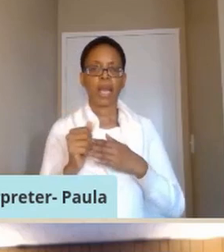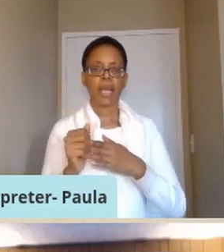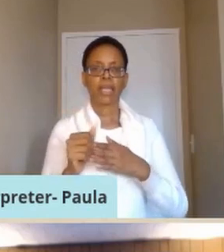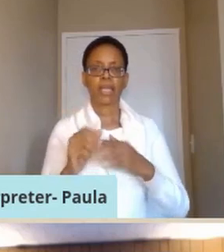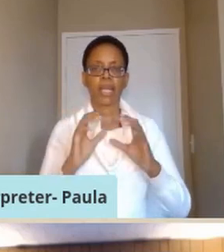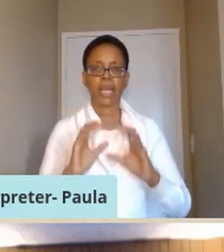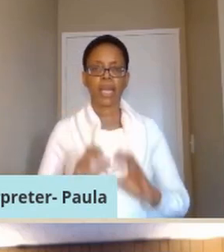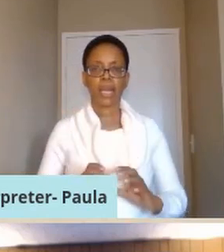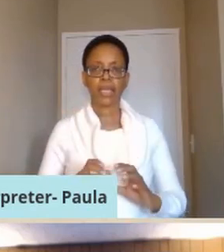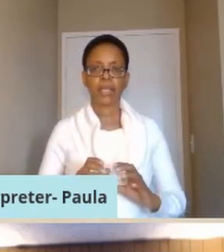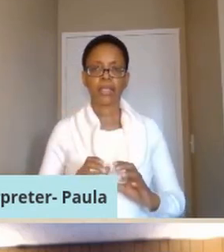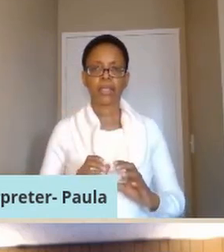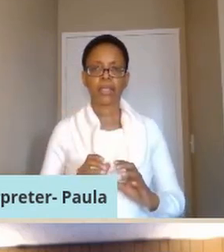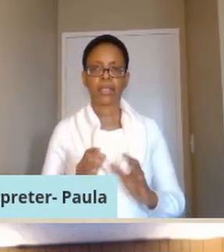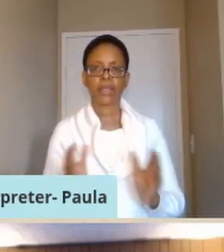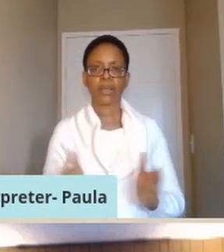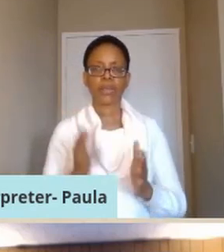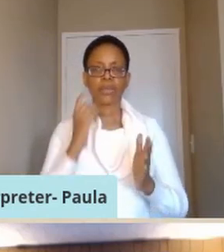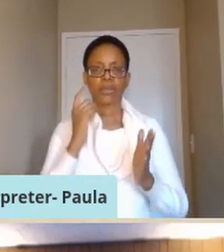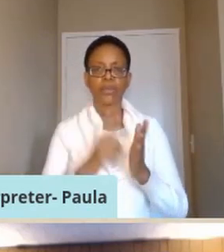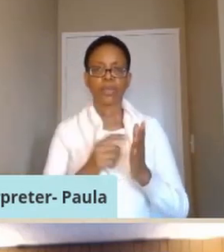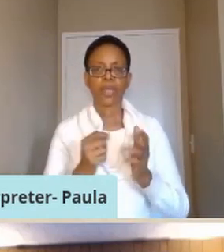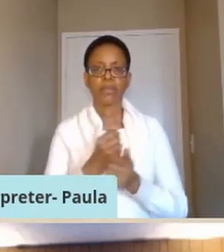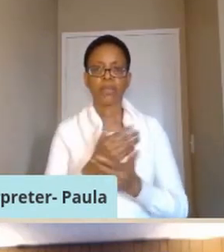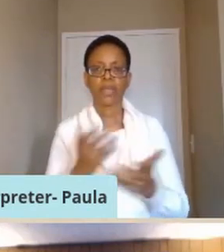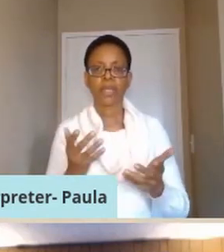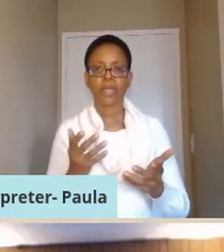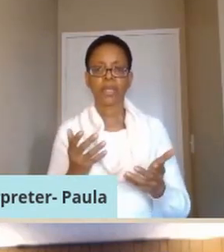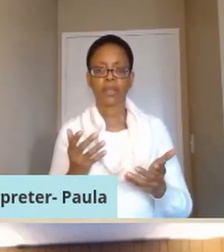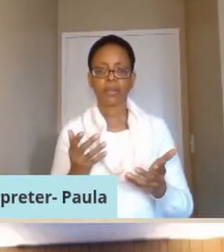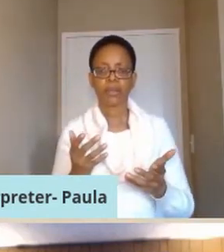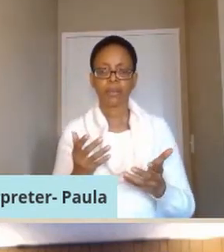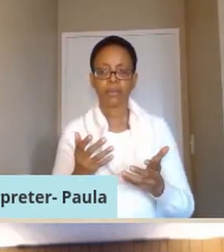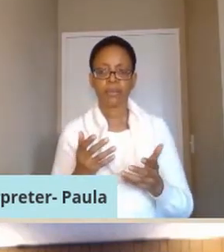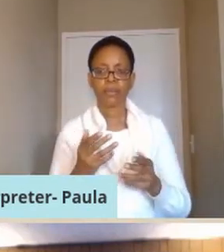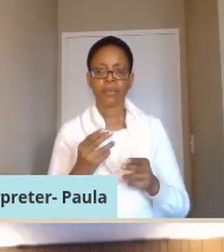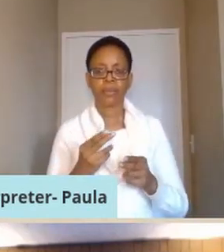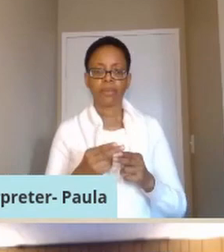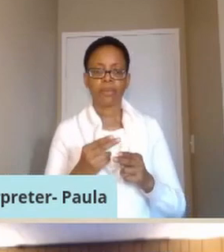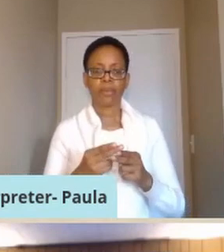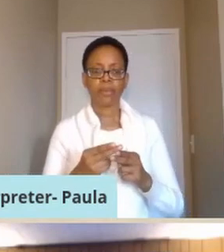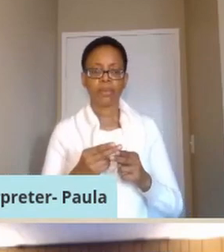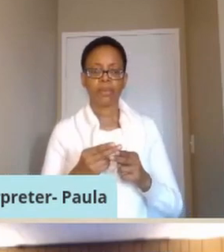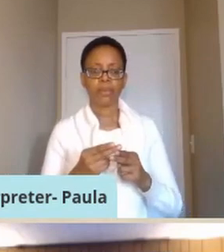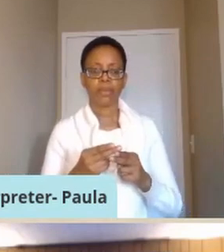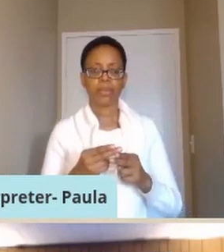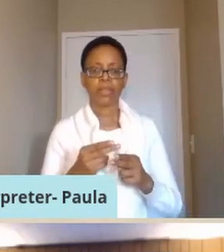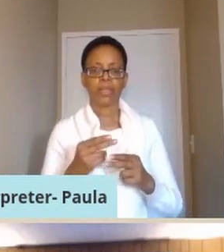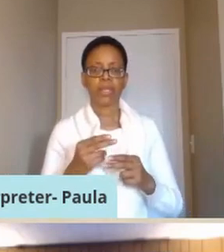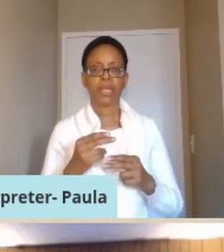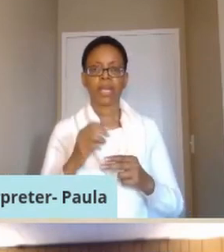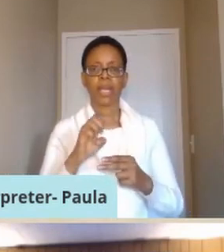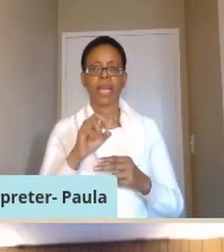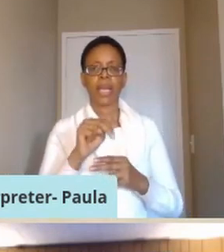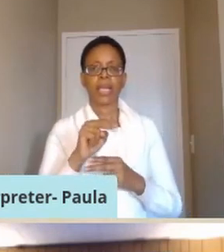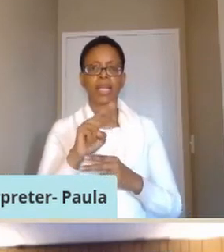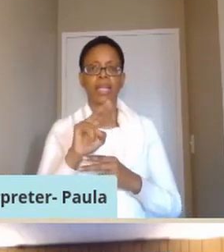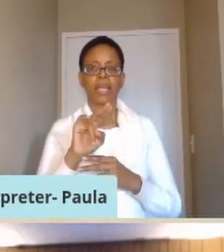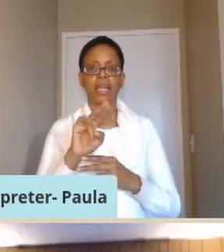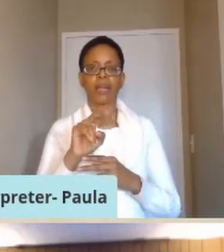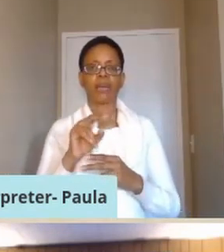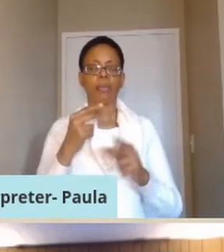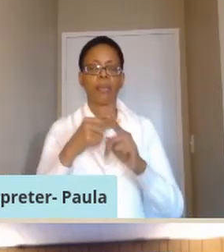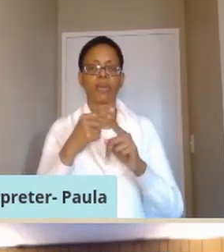or observe everything with which Nursi calls ziyadar nazar, or enlightened or positive